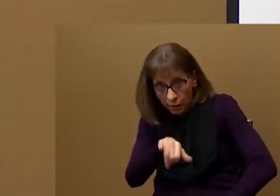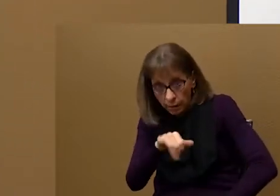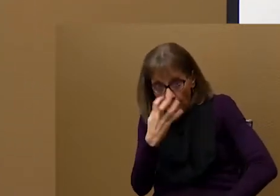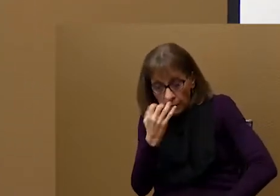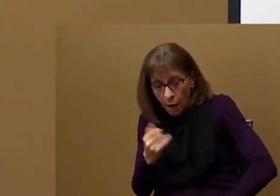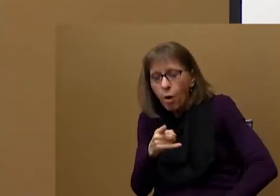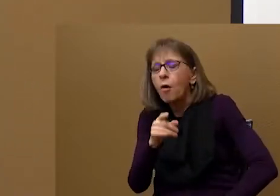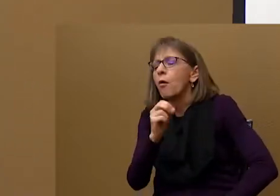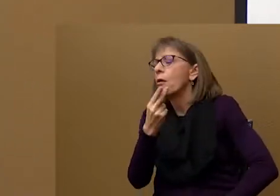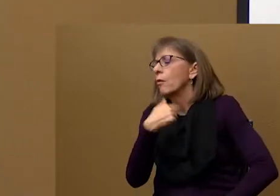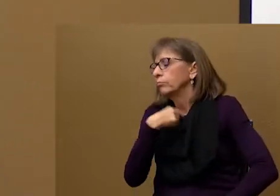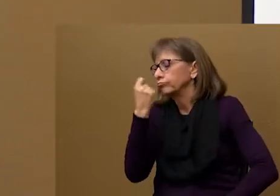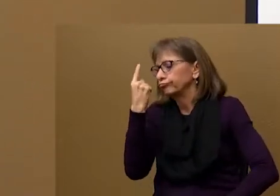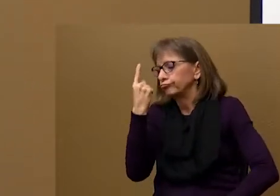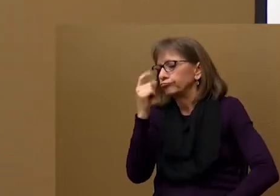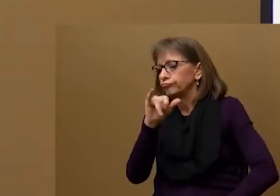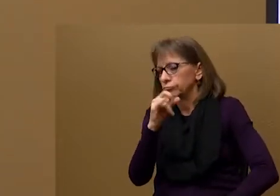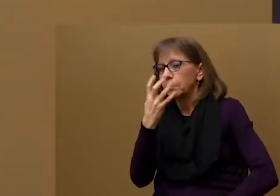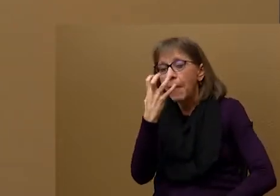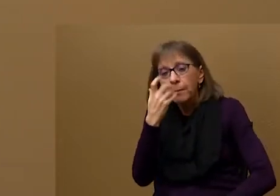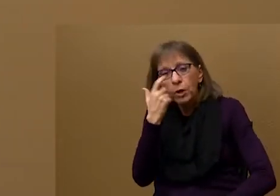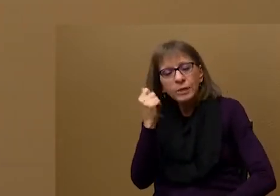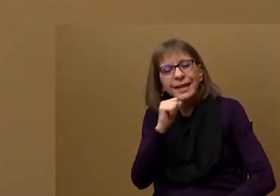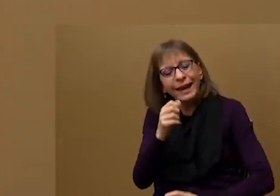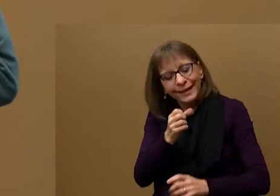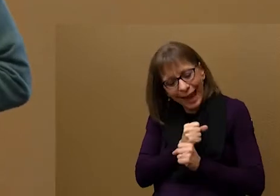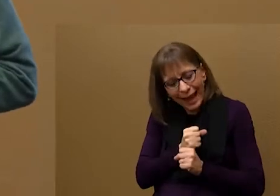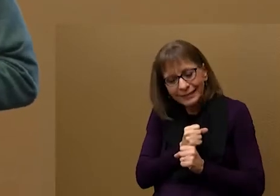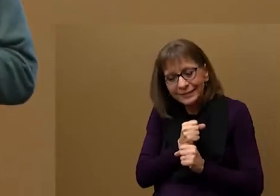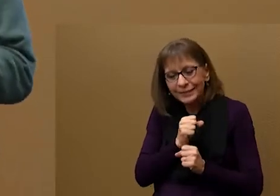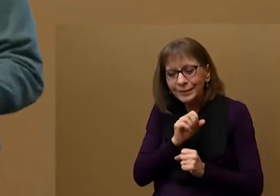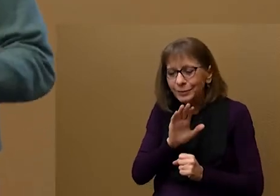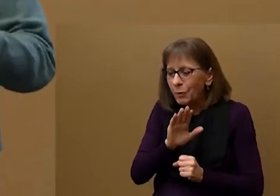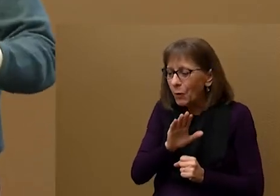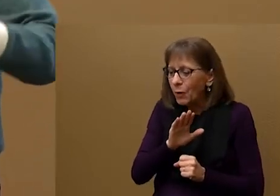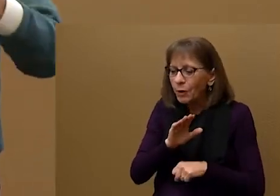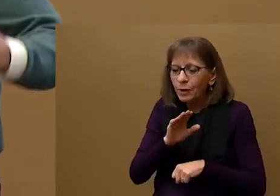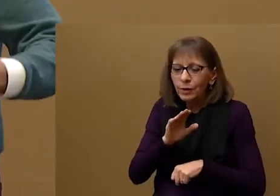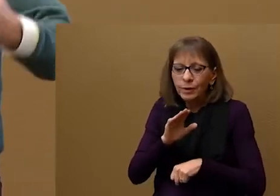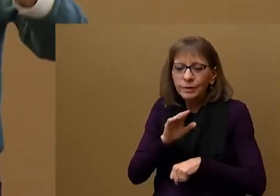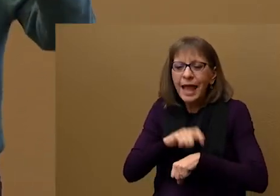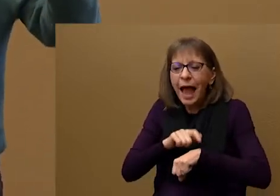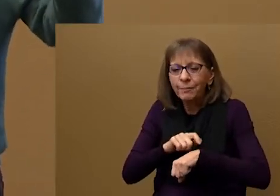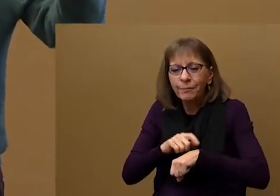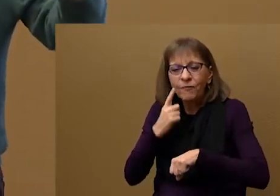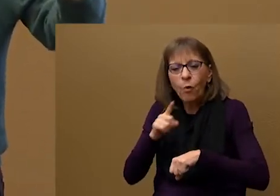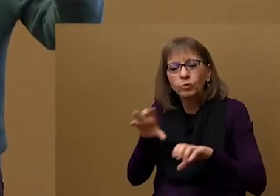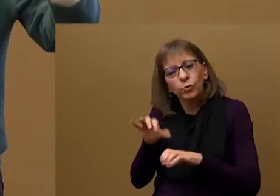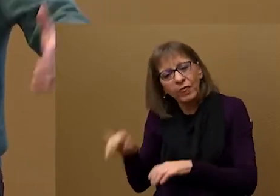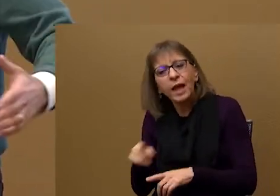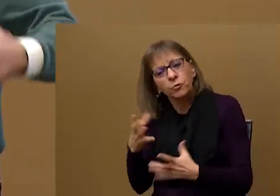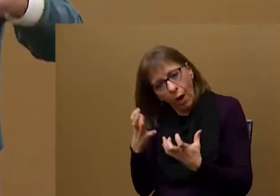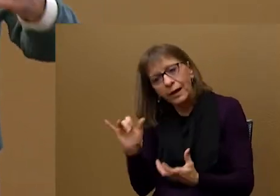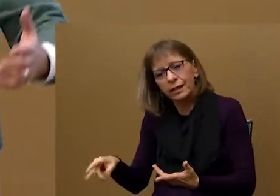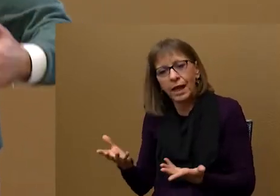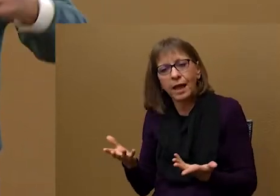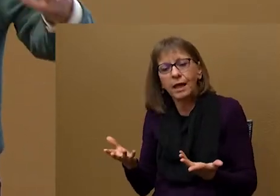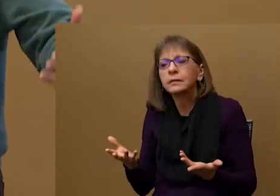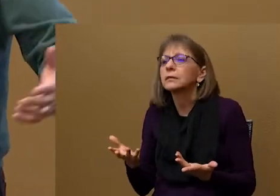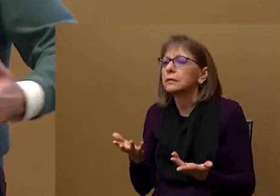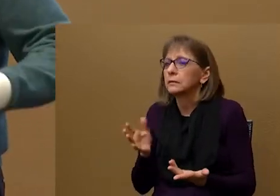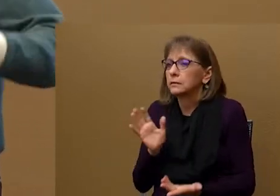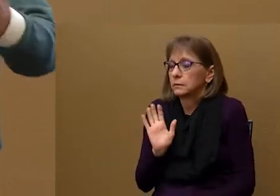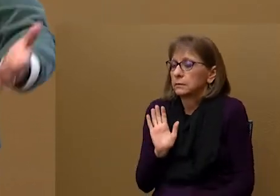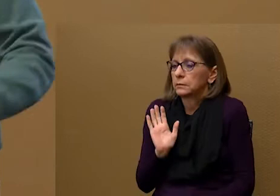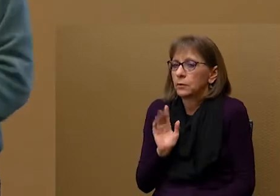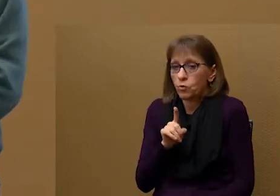really angry right now. Is that it? Yeah. Oh, okay, I understand. You're angry because you didn't get your time to do